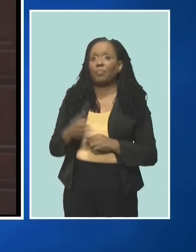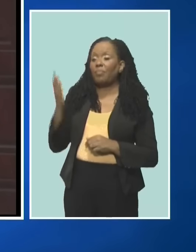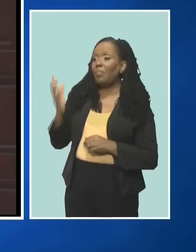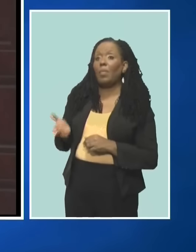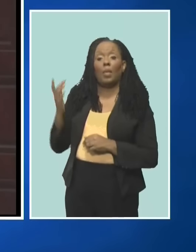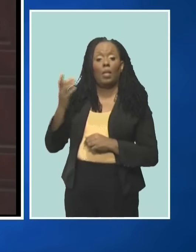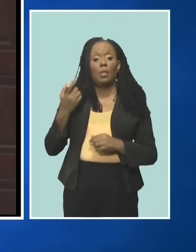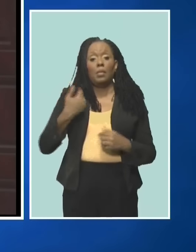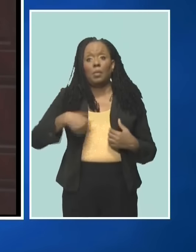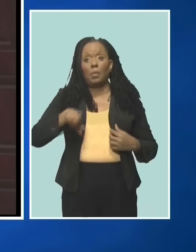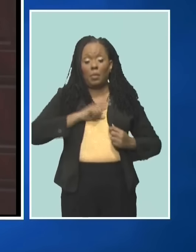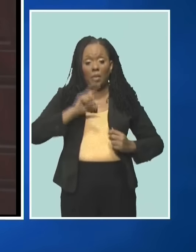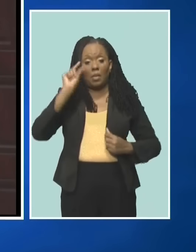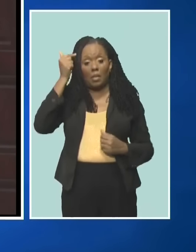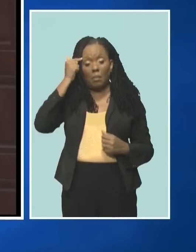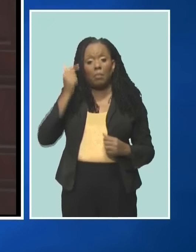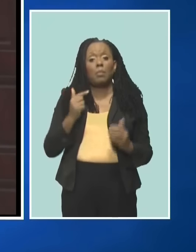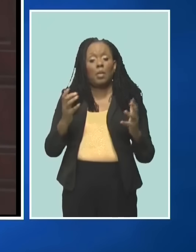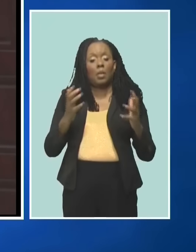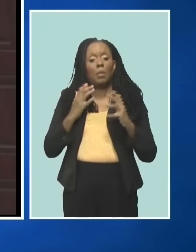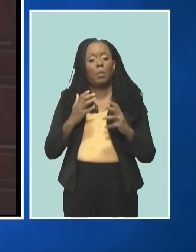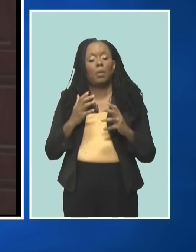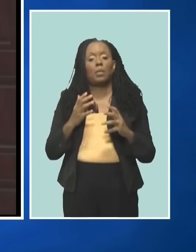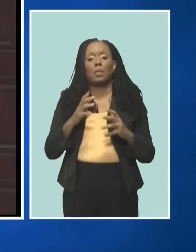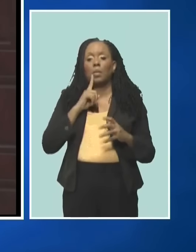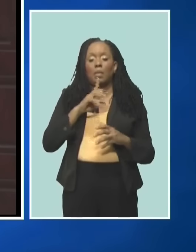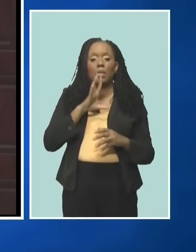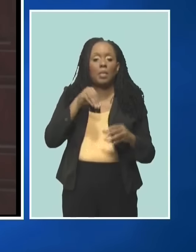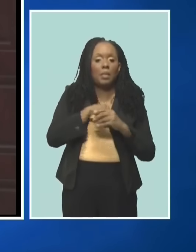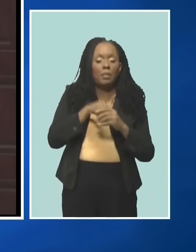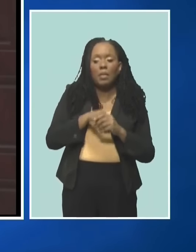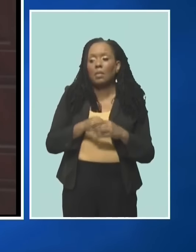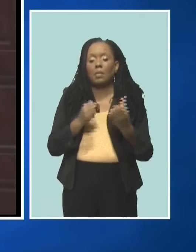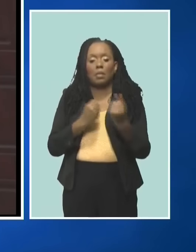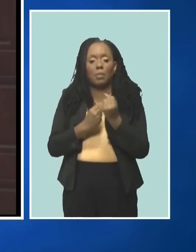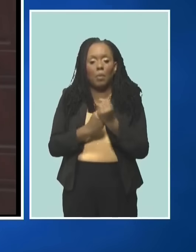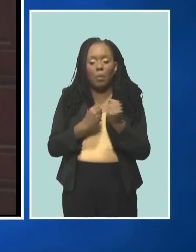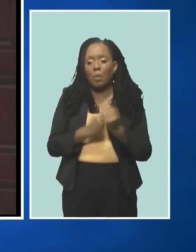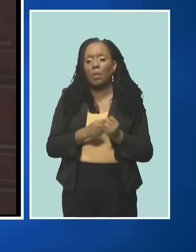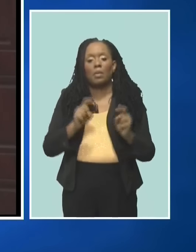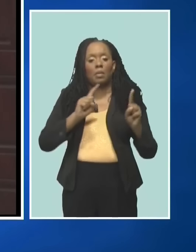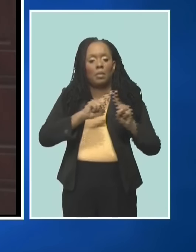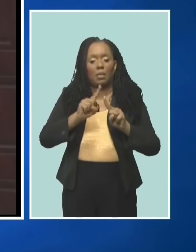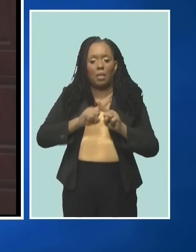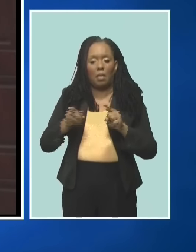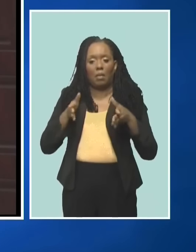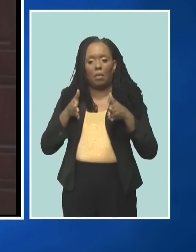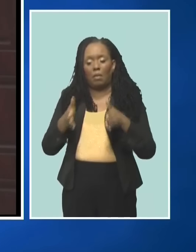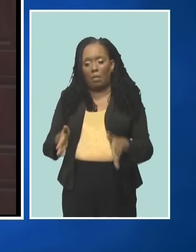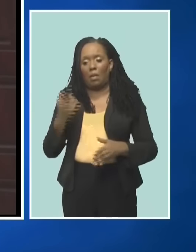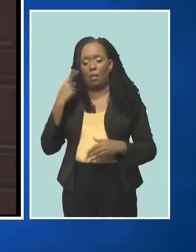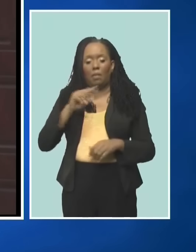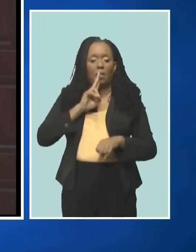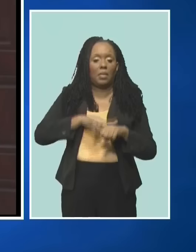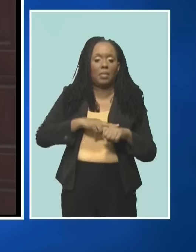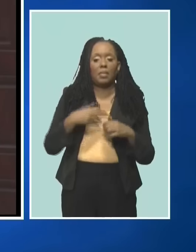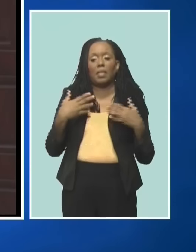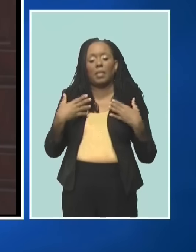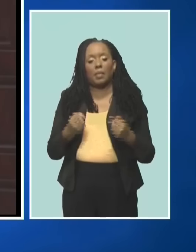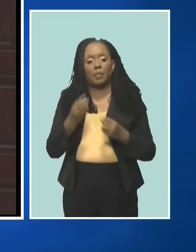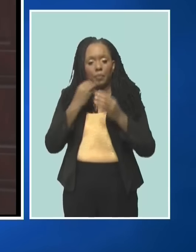will continue to invest in finding ways to make natural, healthful food